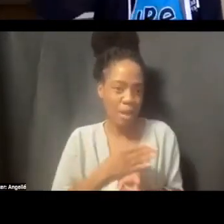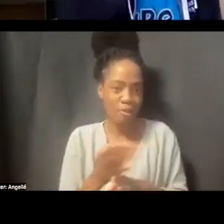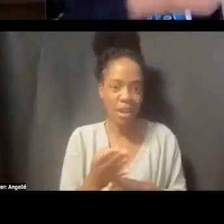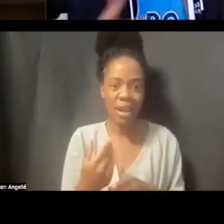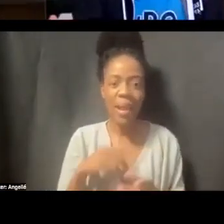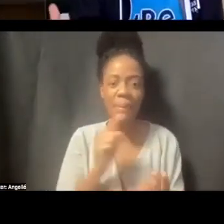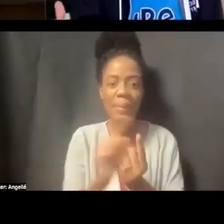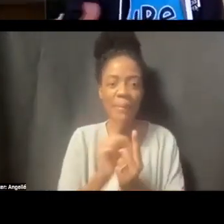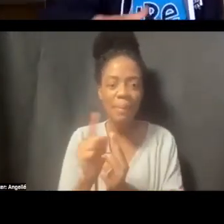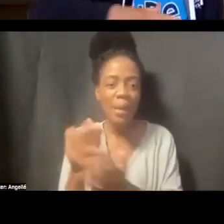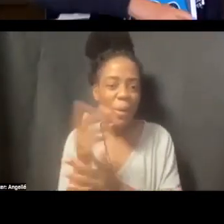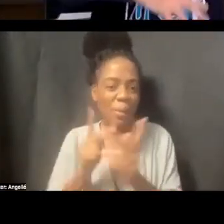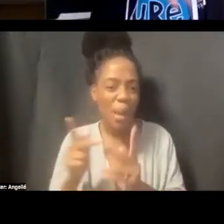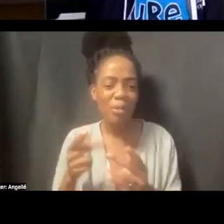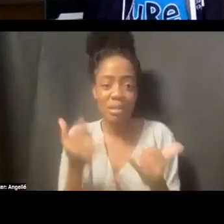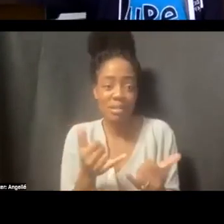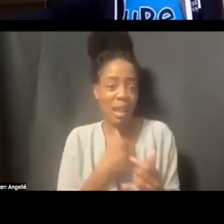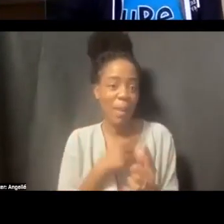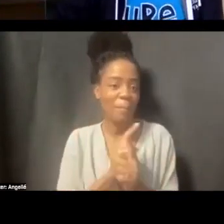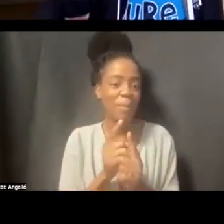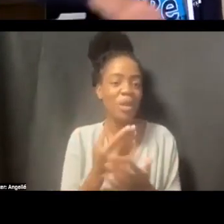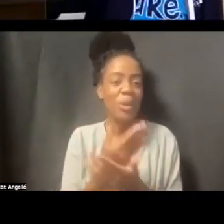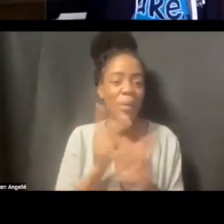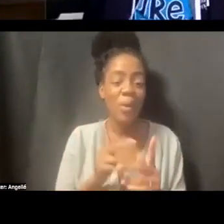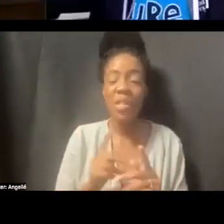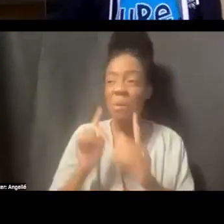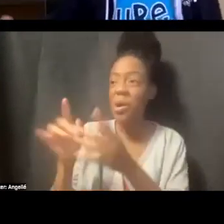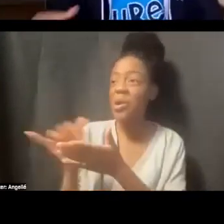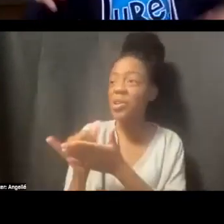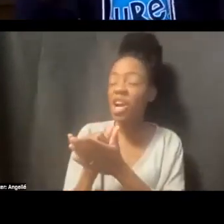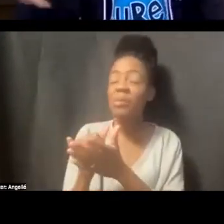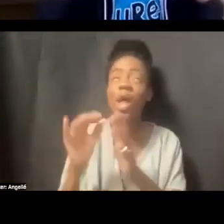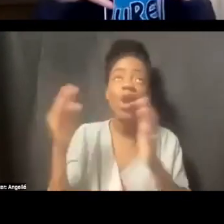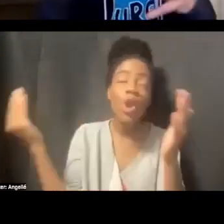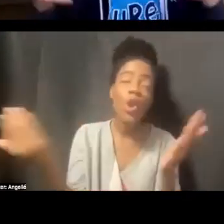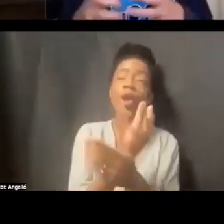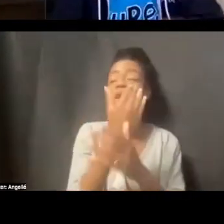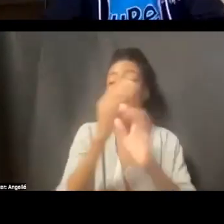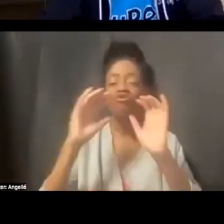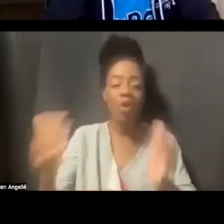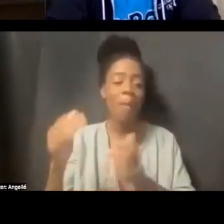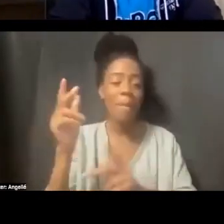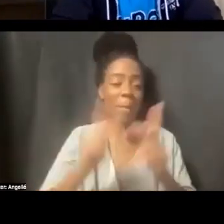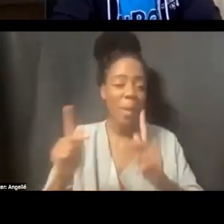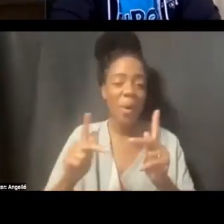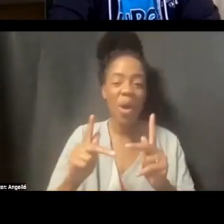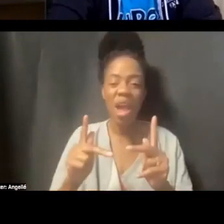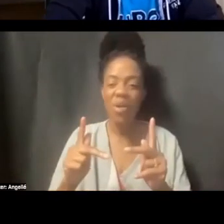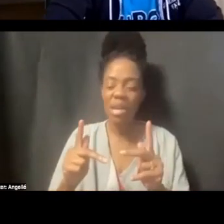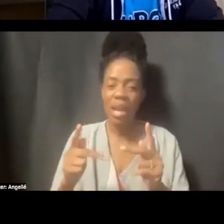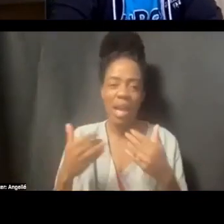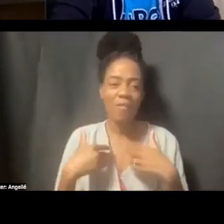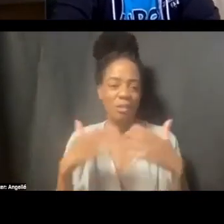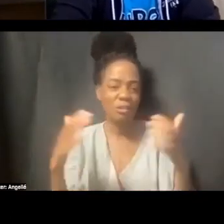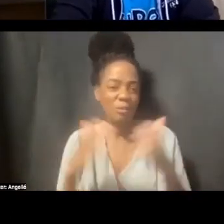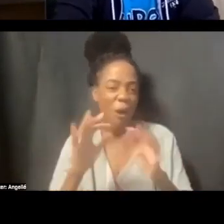new people here today. I'm going to New York and I'm going to meet a whole new group of people. We get to create these little mini families. And I've stayed close